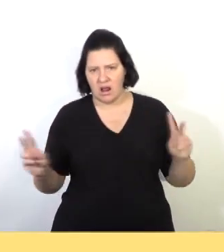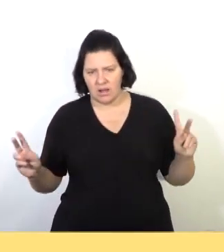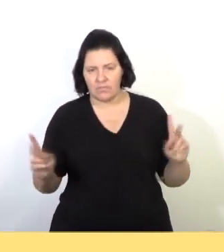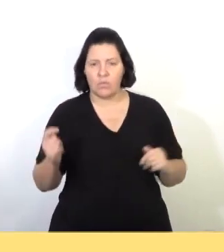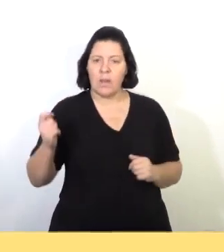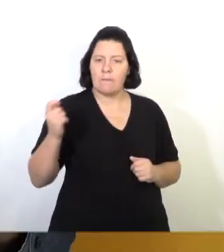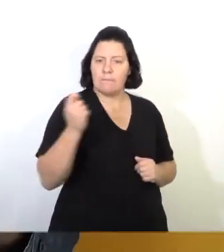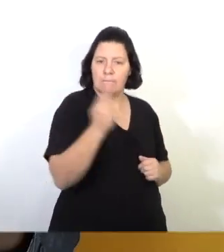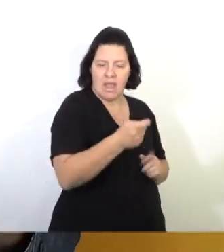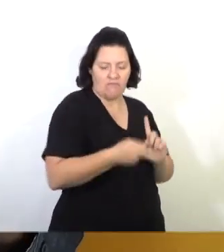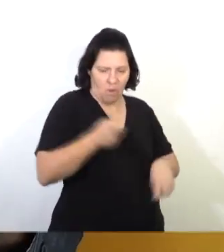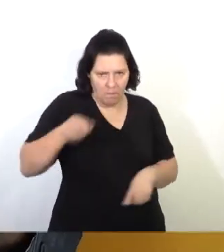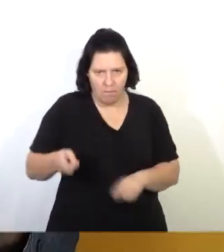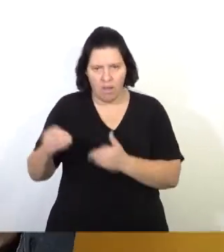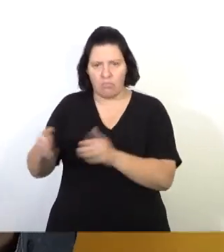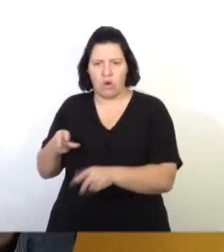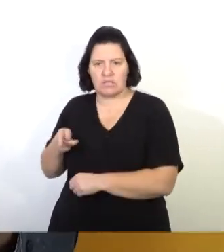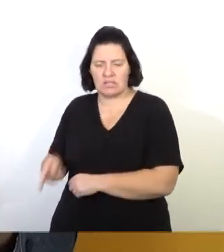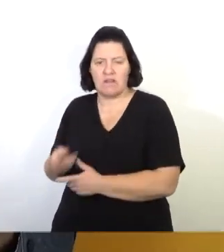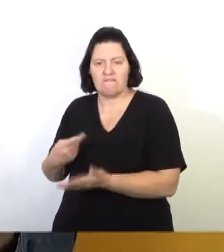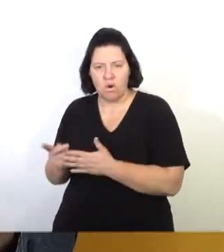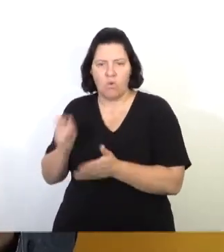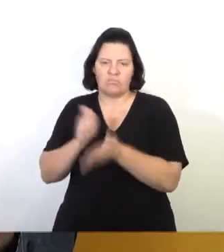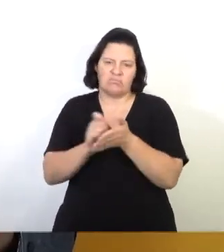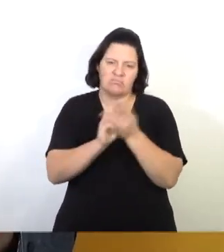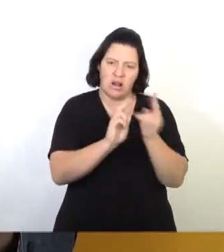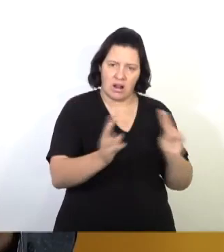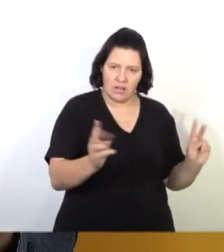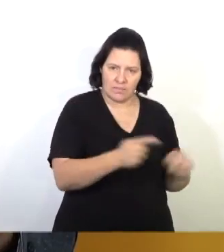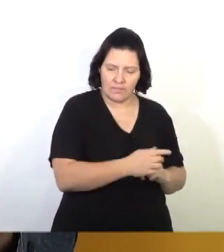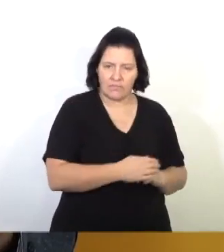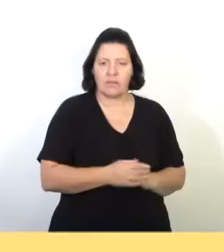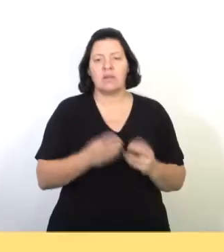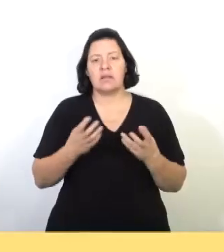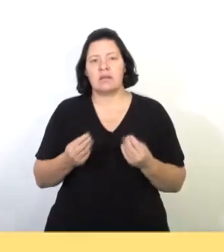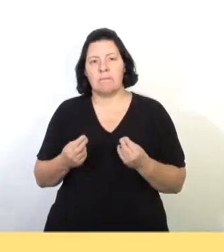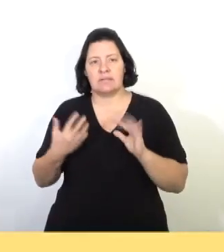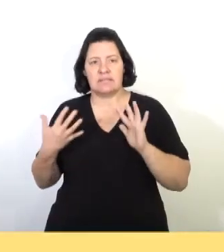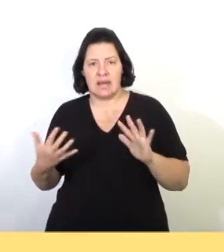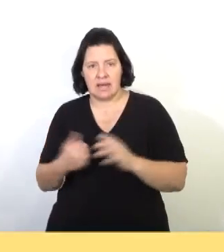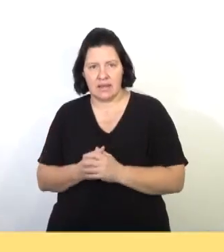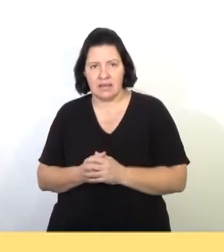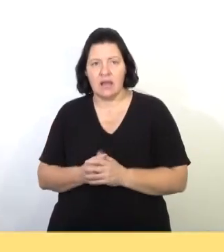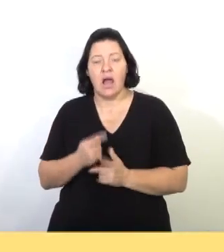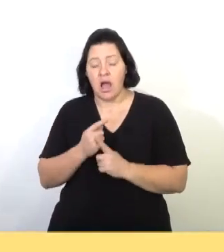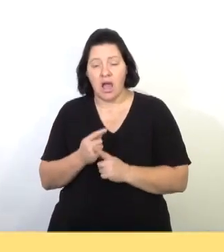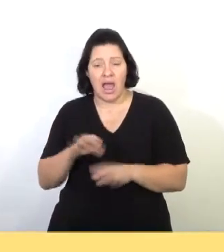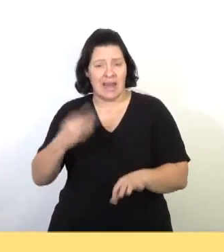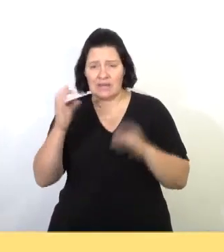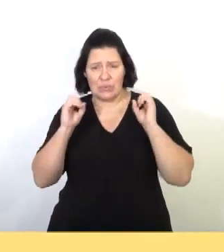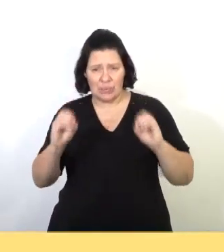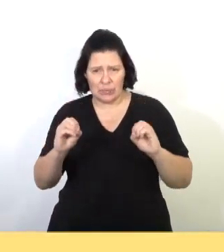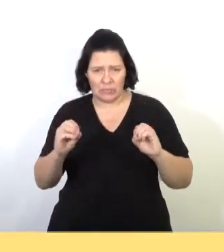have paid some money out of the petty cash for stationery. And then we have number 10. If there is no